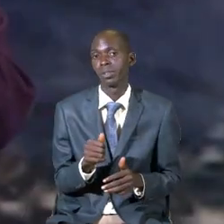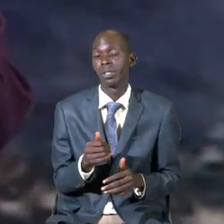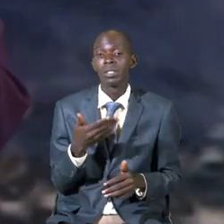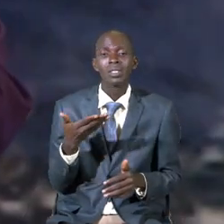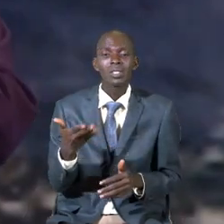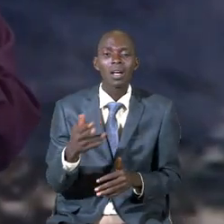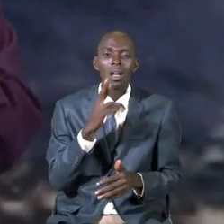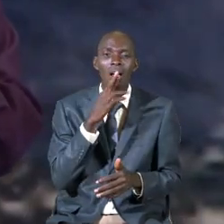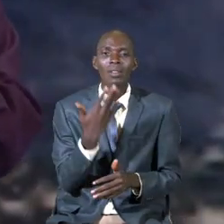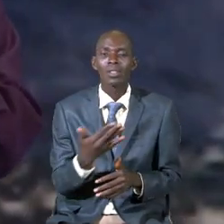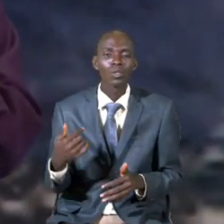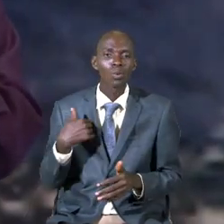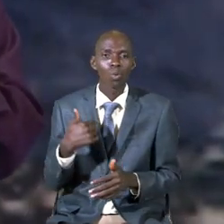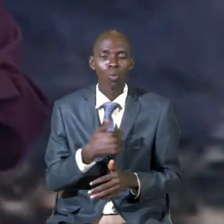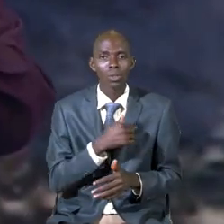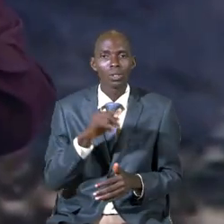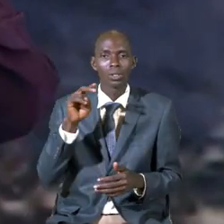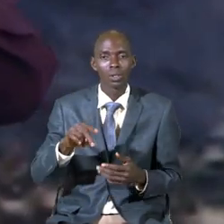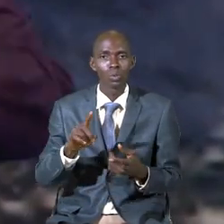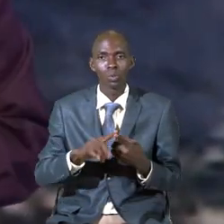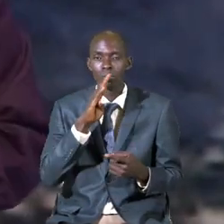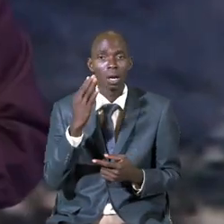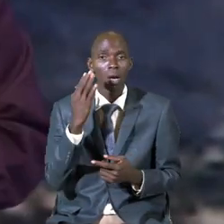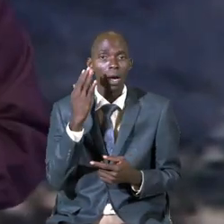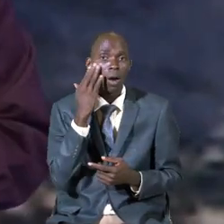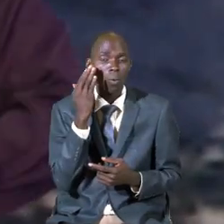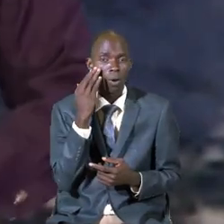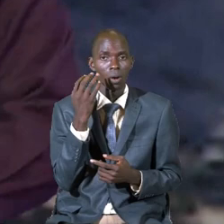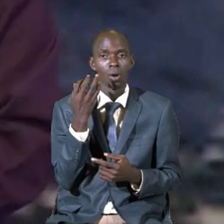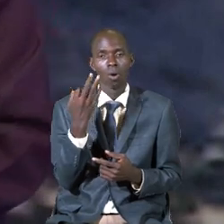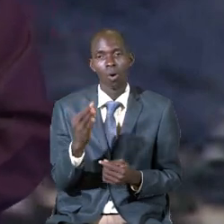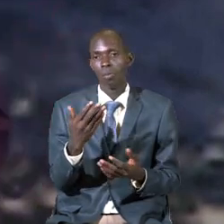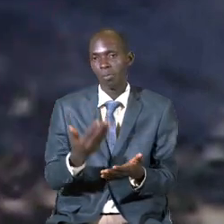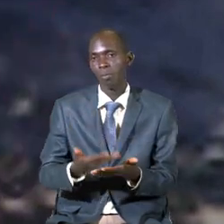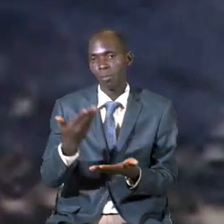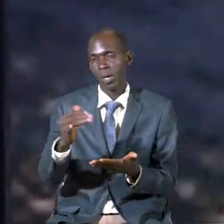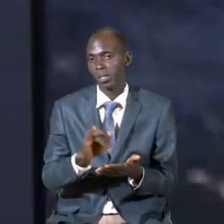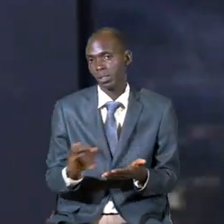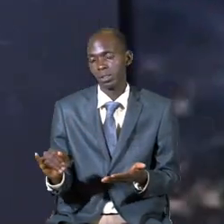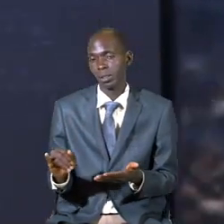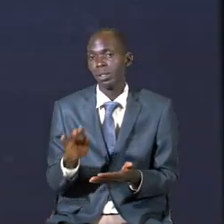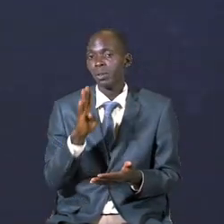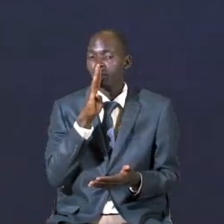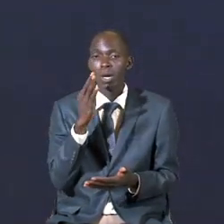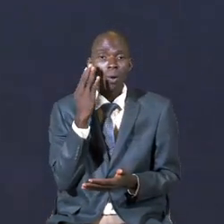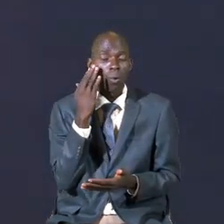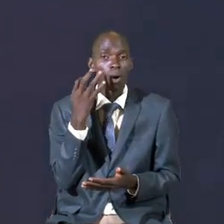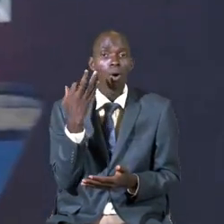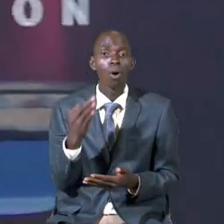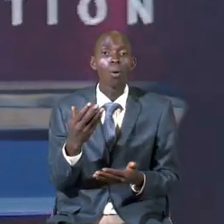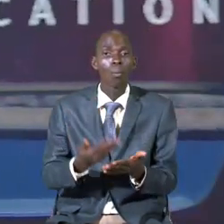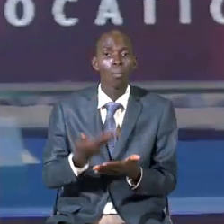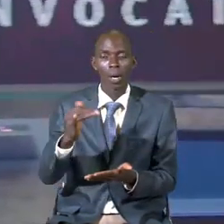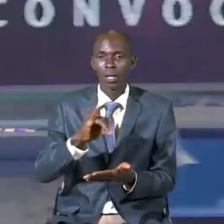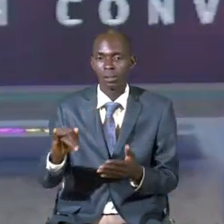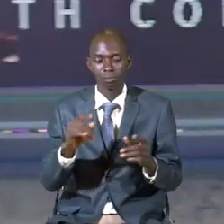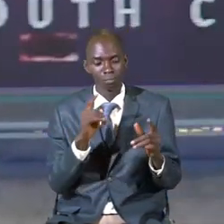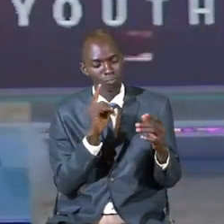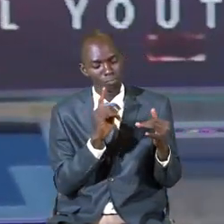to be aware of buying beware of buying one